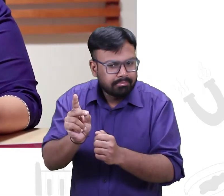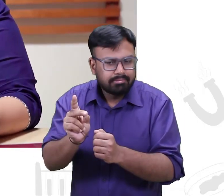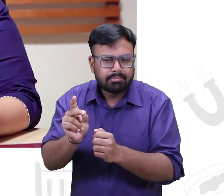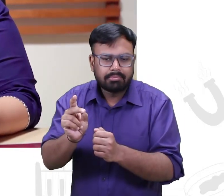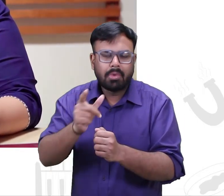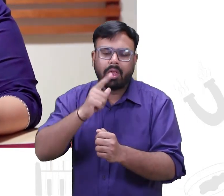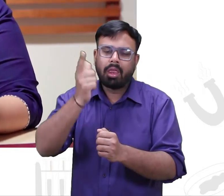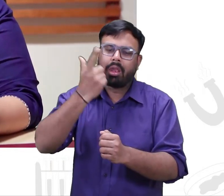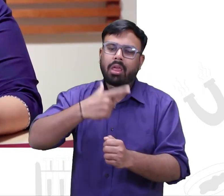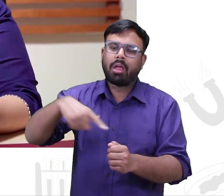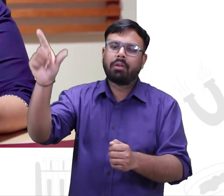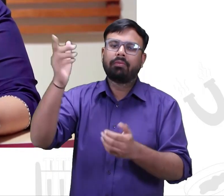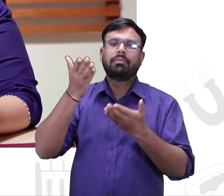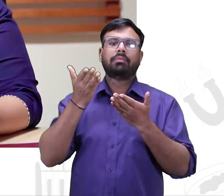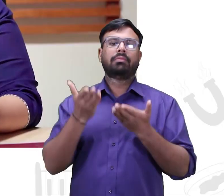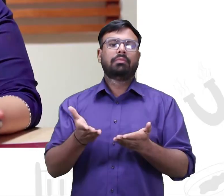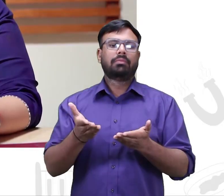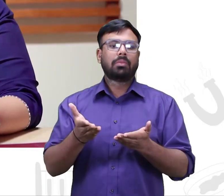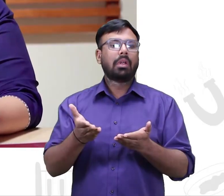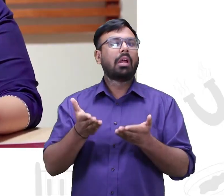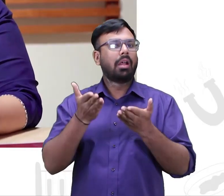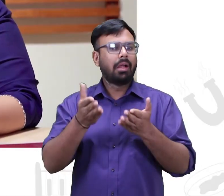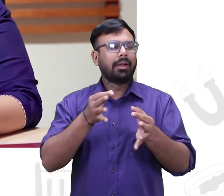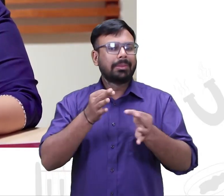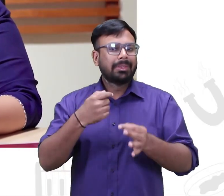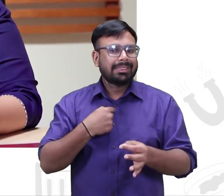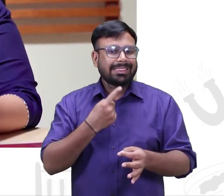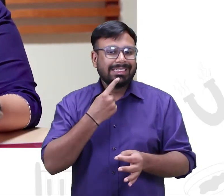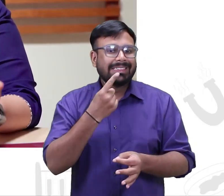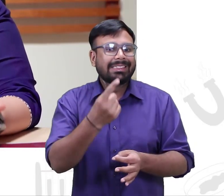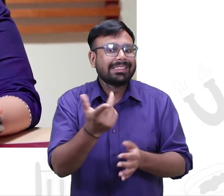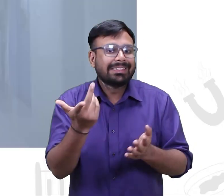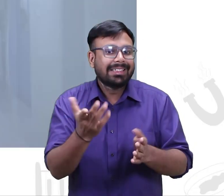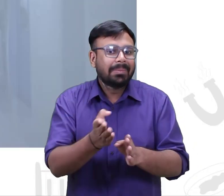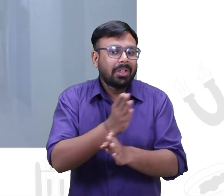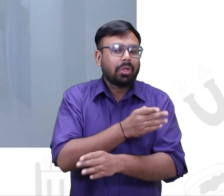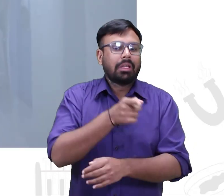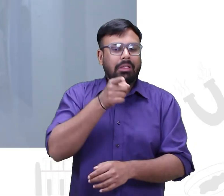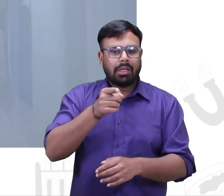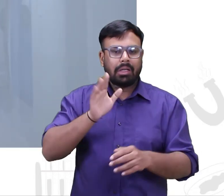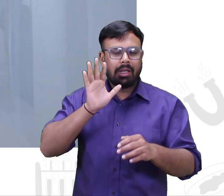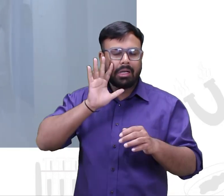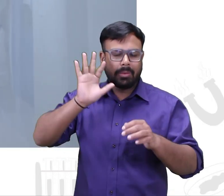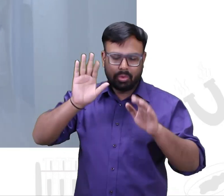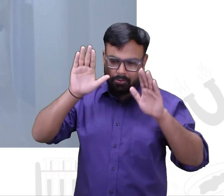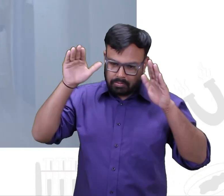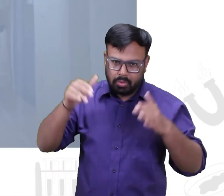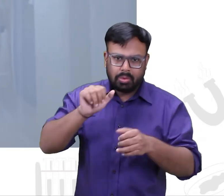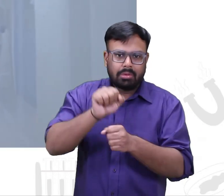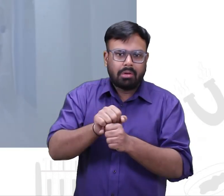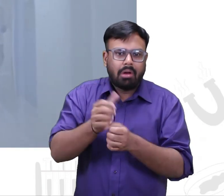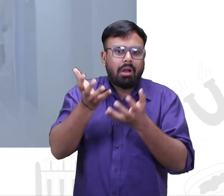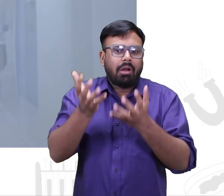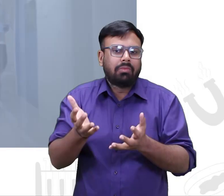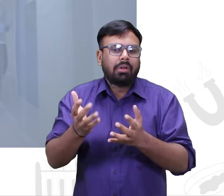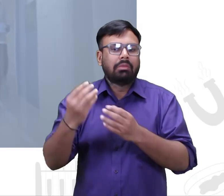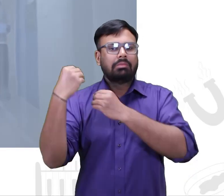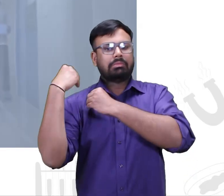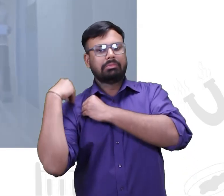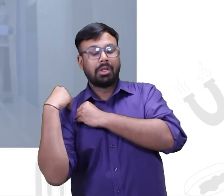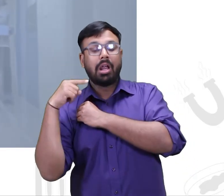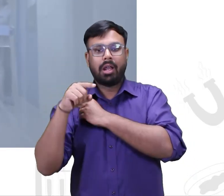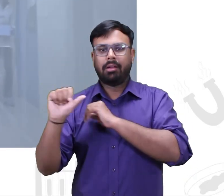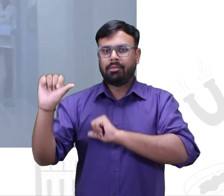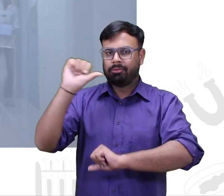what happens is there's permanent irreversible damage. And like I said, it has a huge clinical burden. So in the